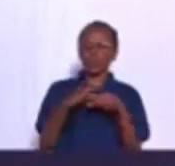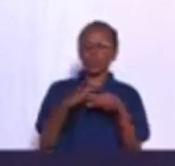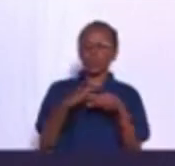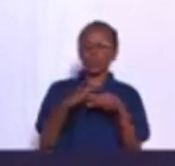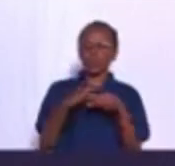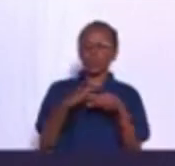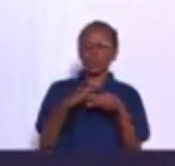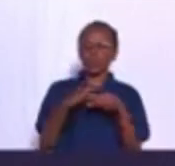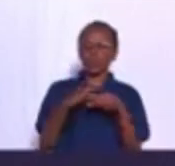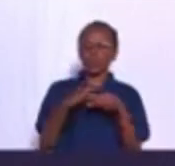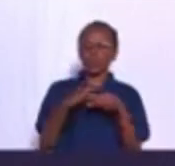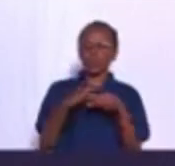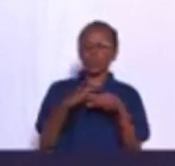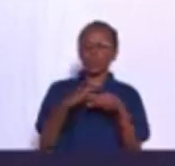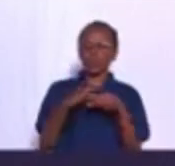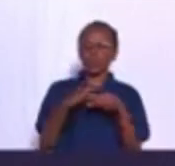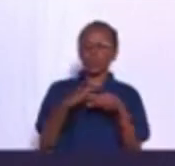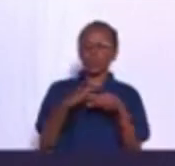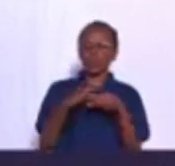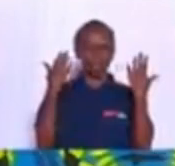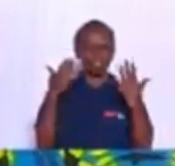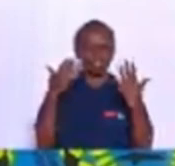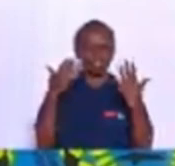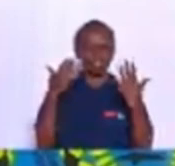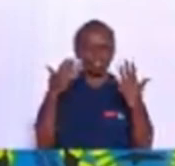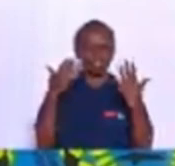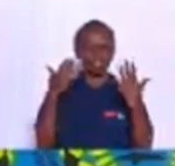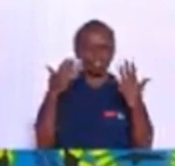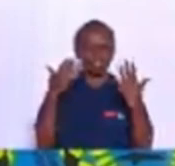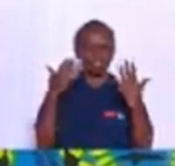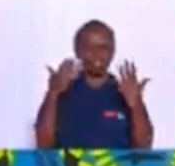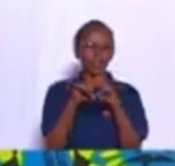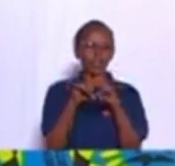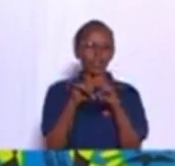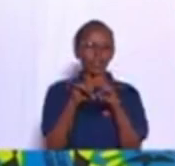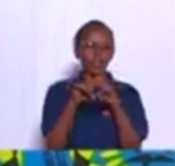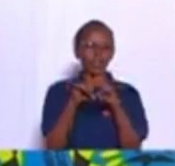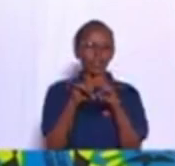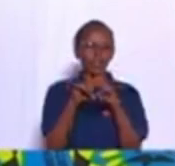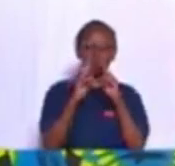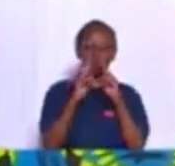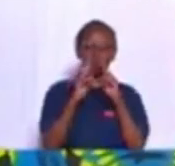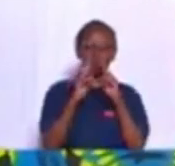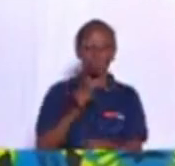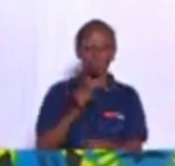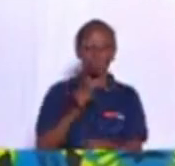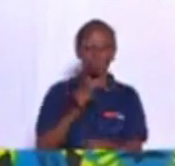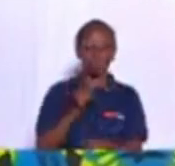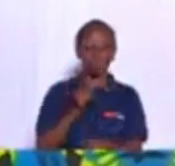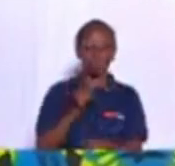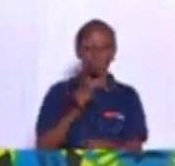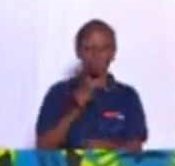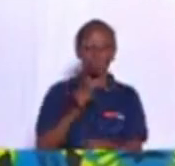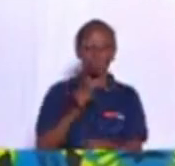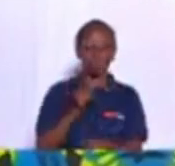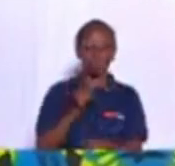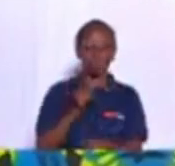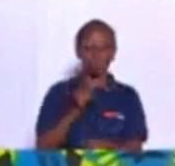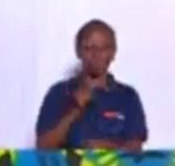your arms around her and speak peace to her. Heal her